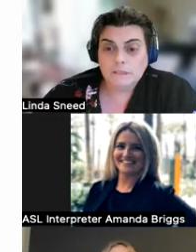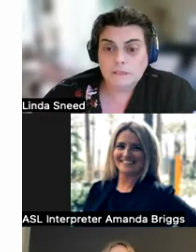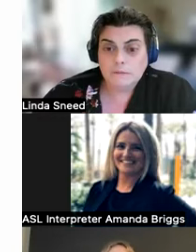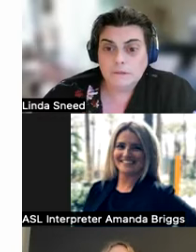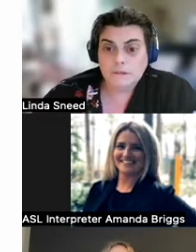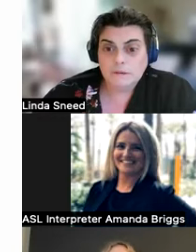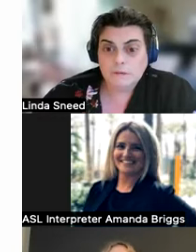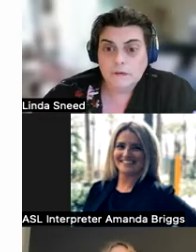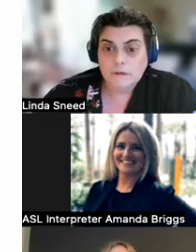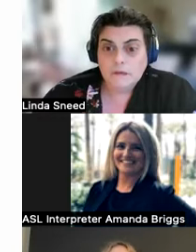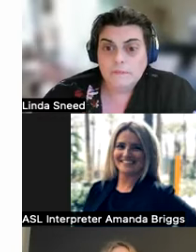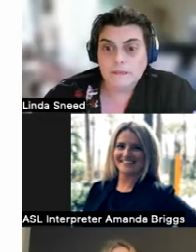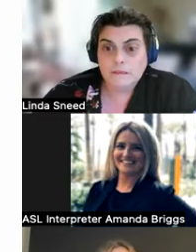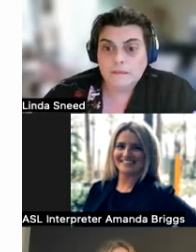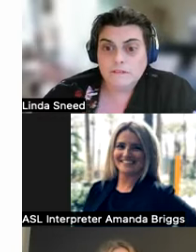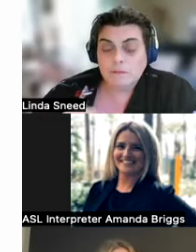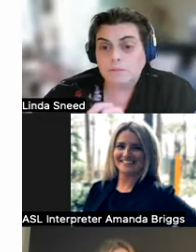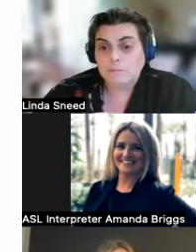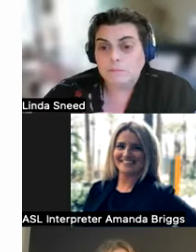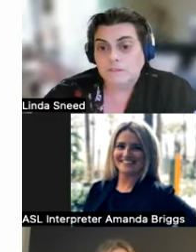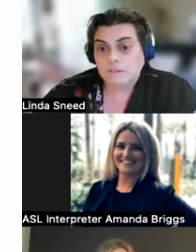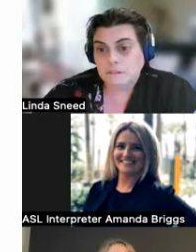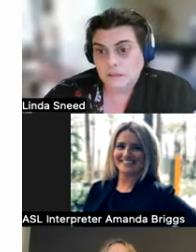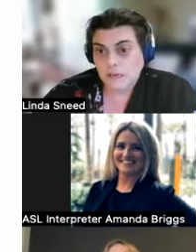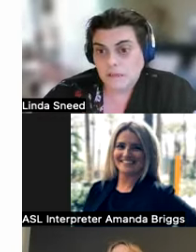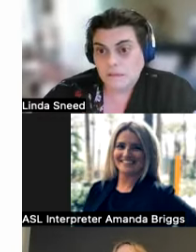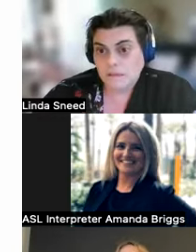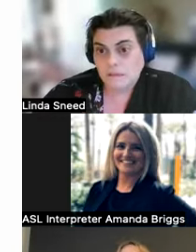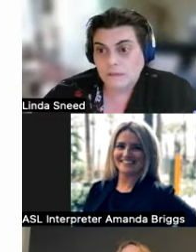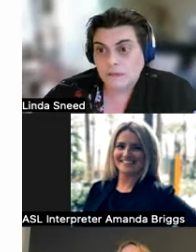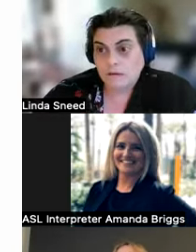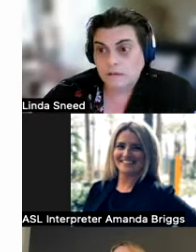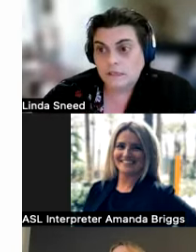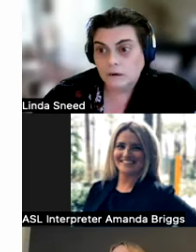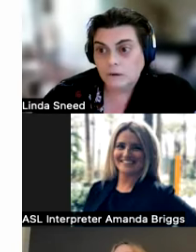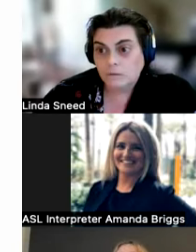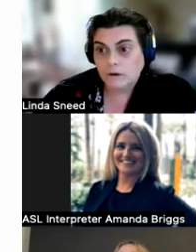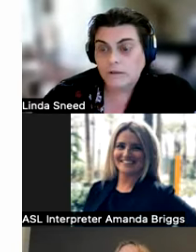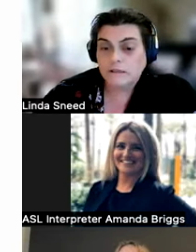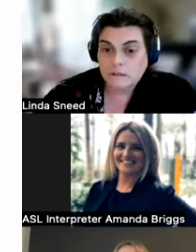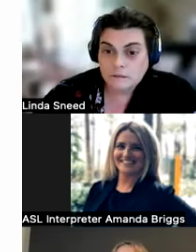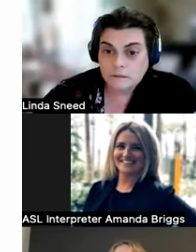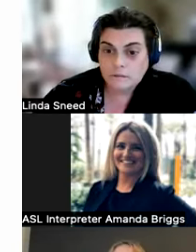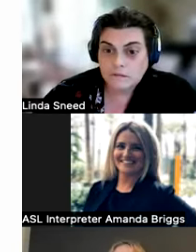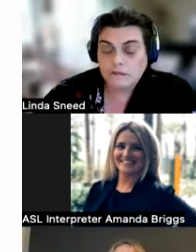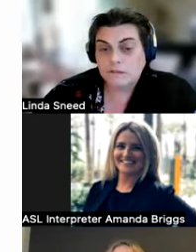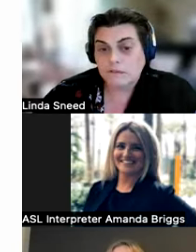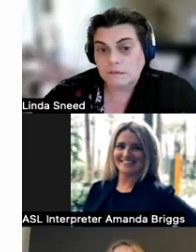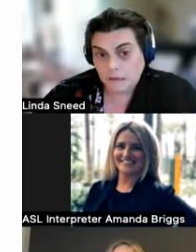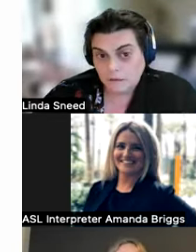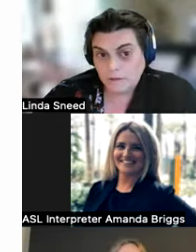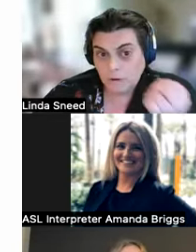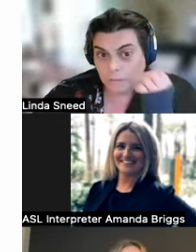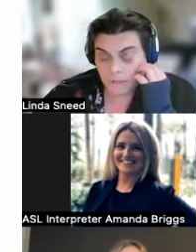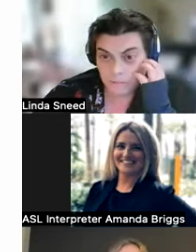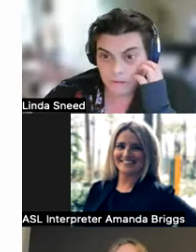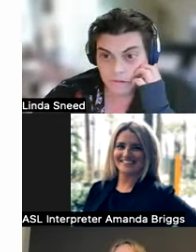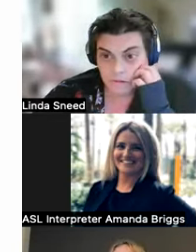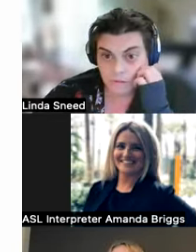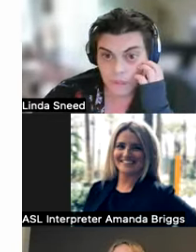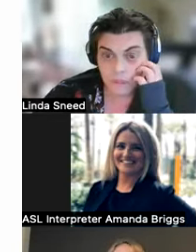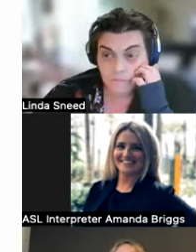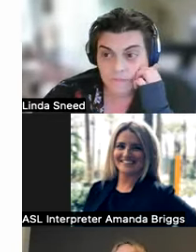on a video with you, that you should be able to pivot to that. And they'll already know what link to use. It's just a matter of you opening